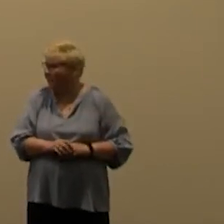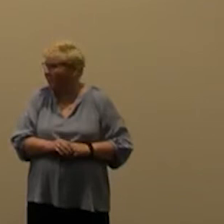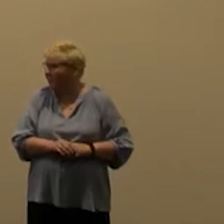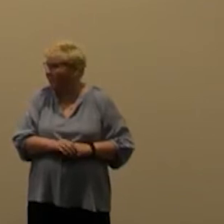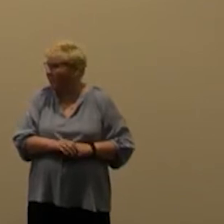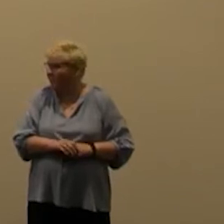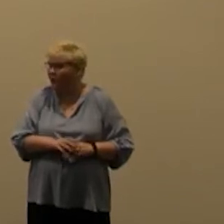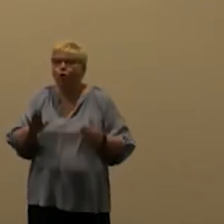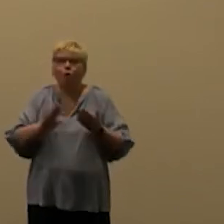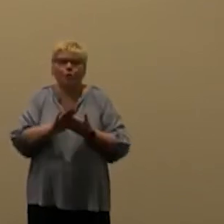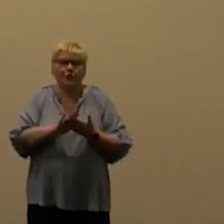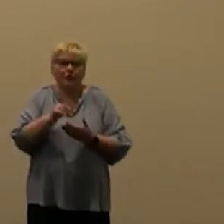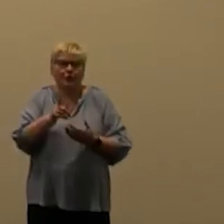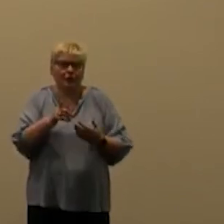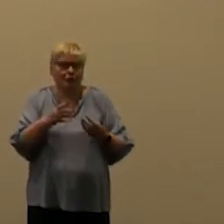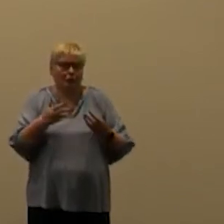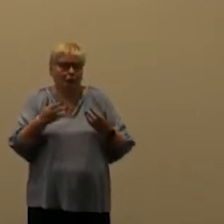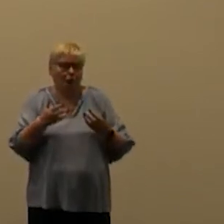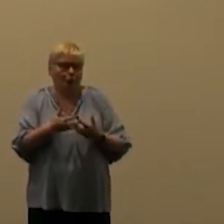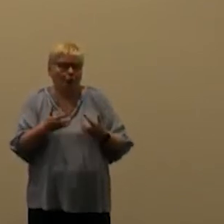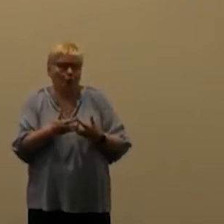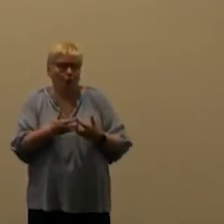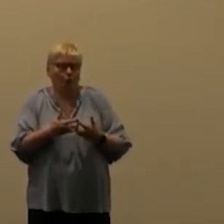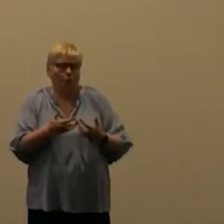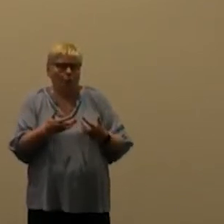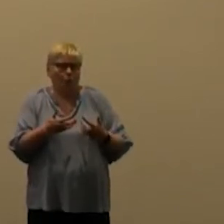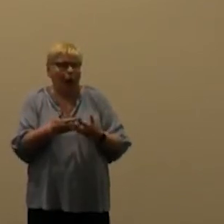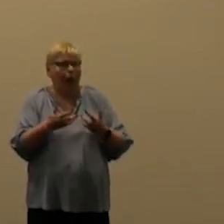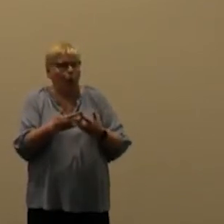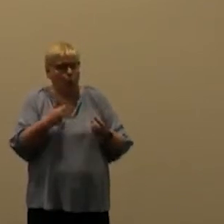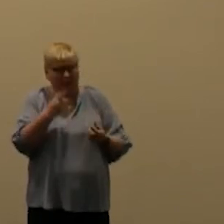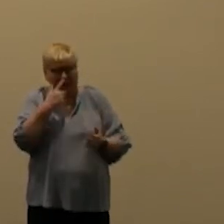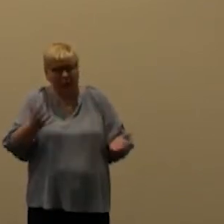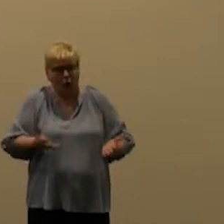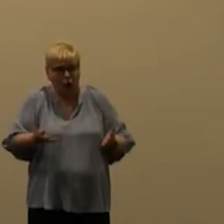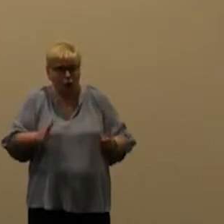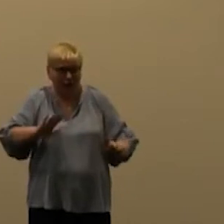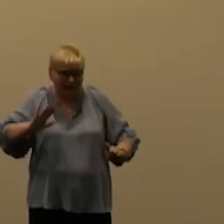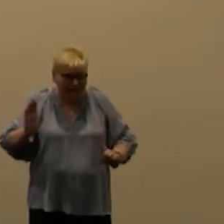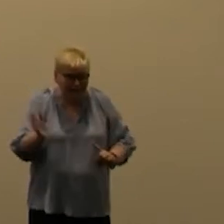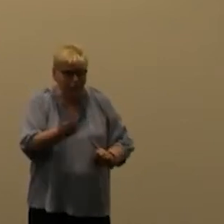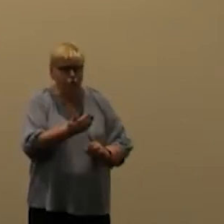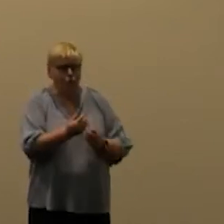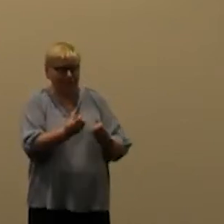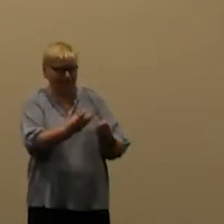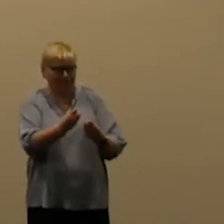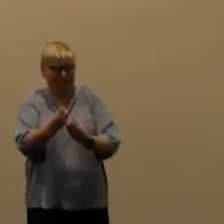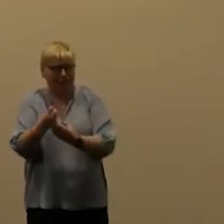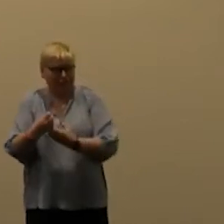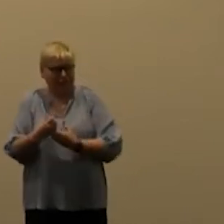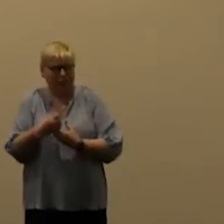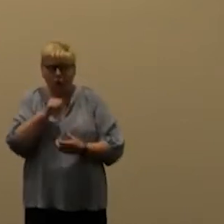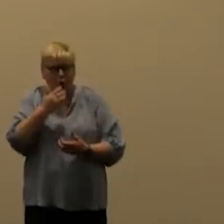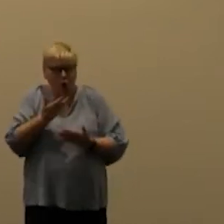So your question is, how can we encourage the feedback and interaction from